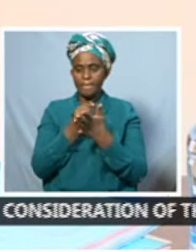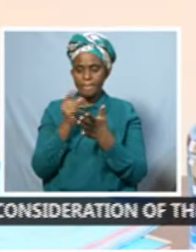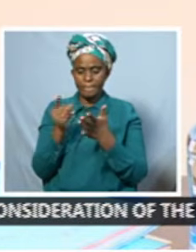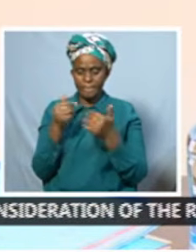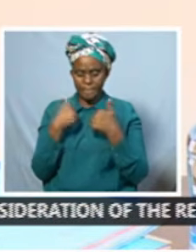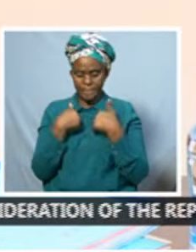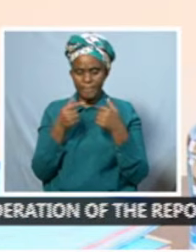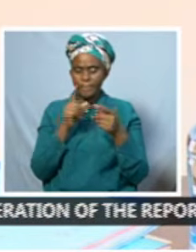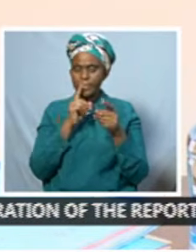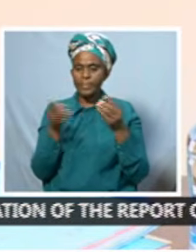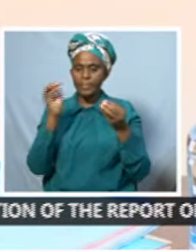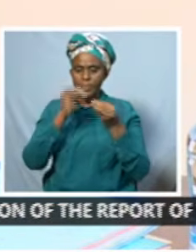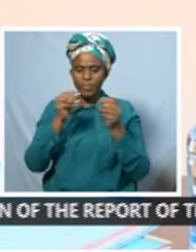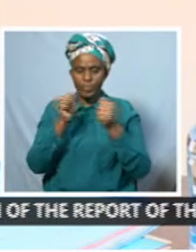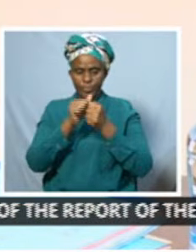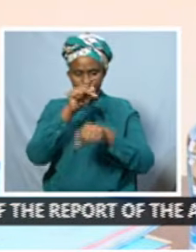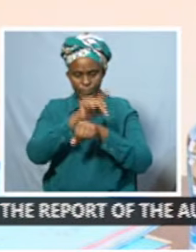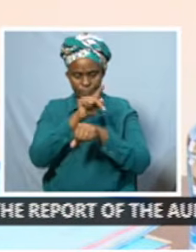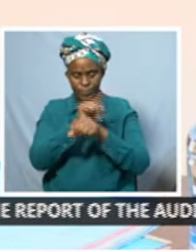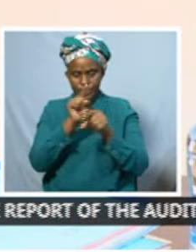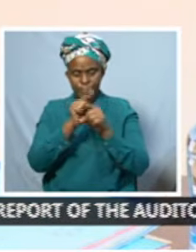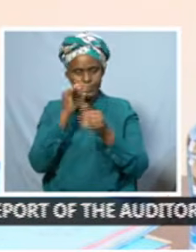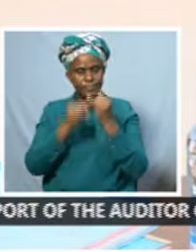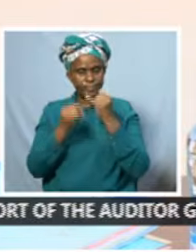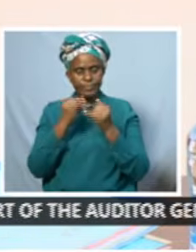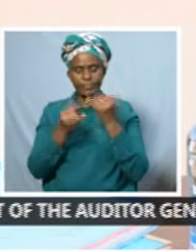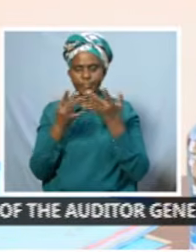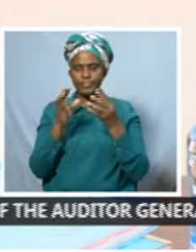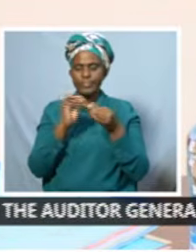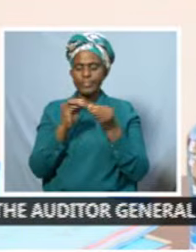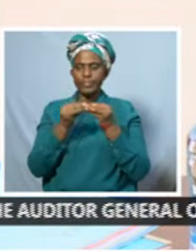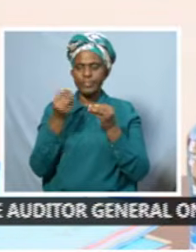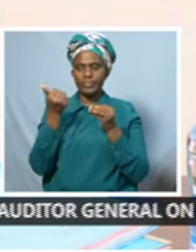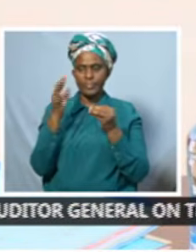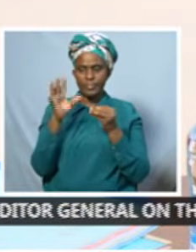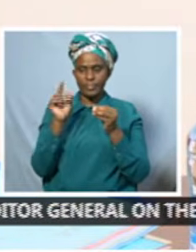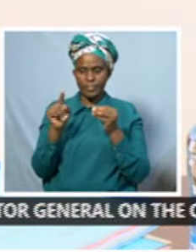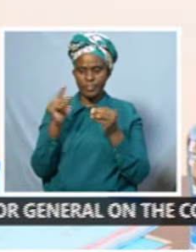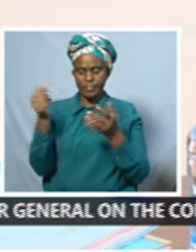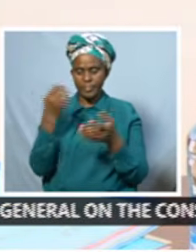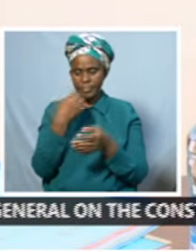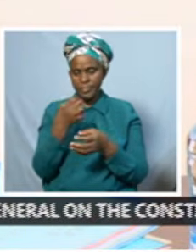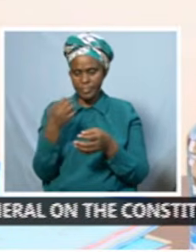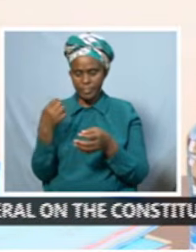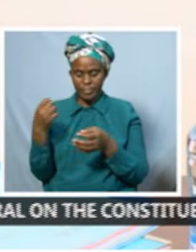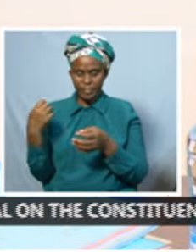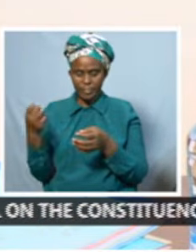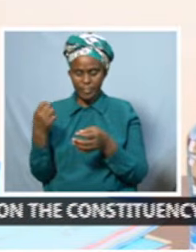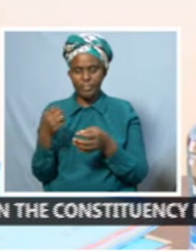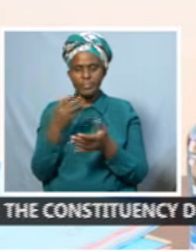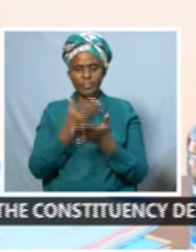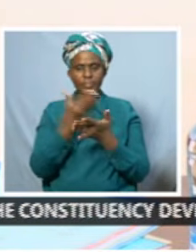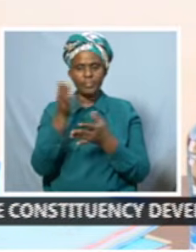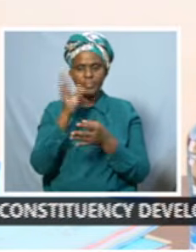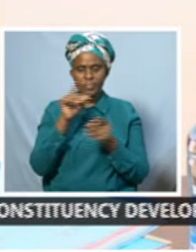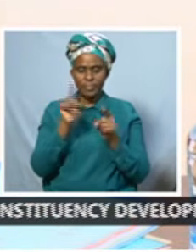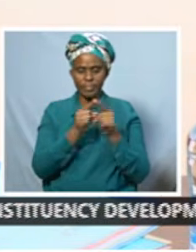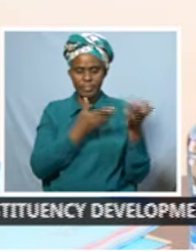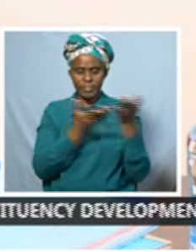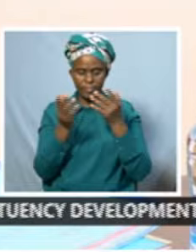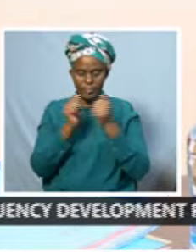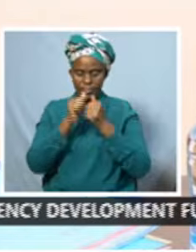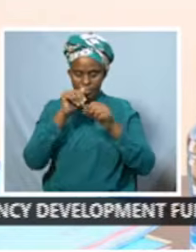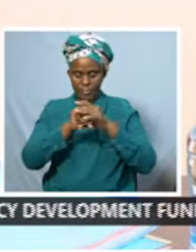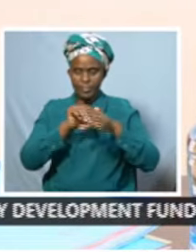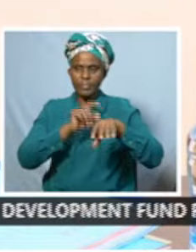have been topped up and the project has been completed. Number 15, the equipment was procured and delivered within